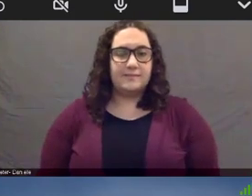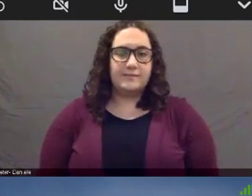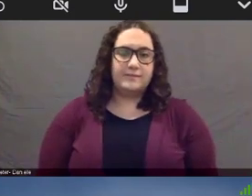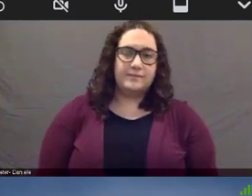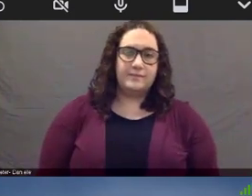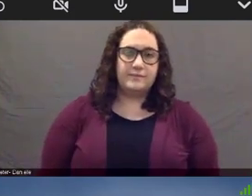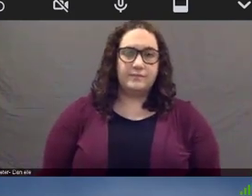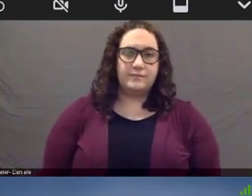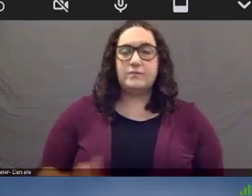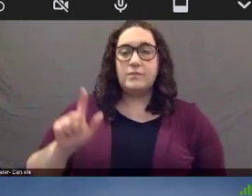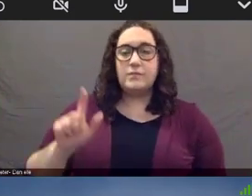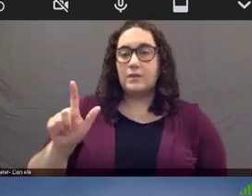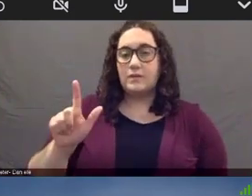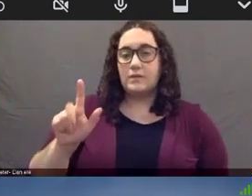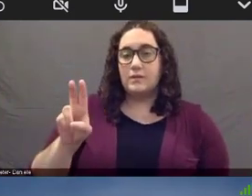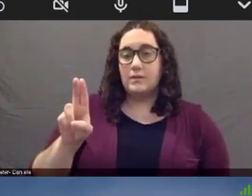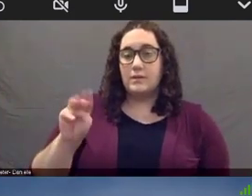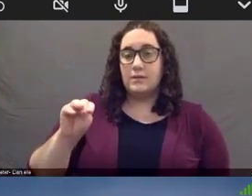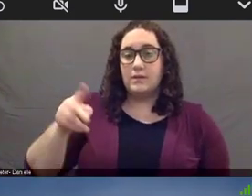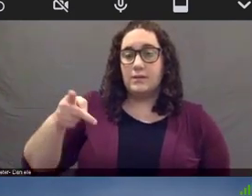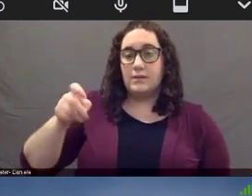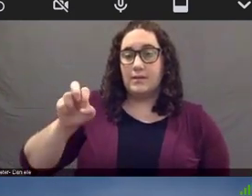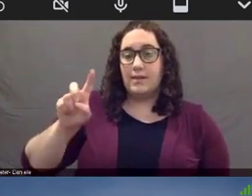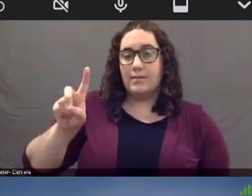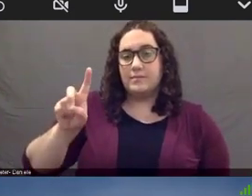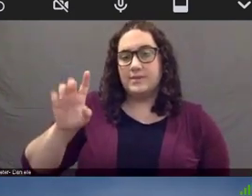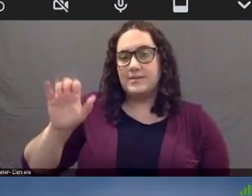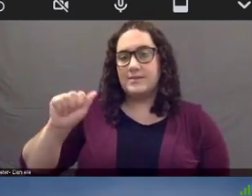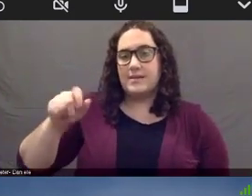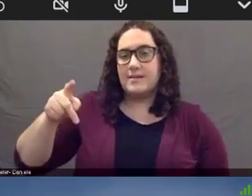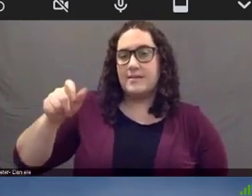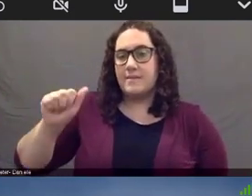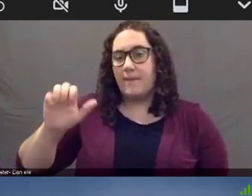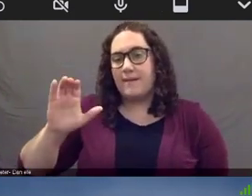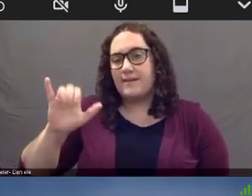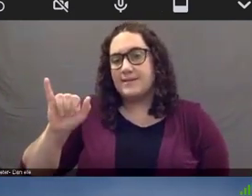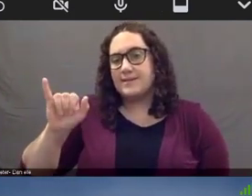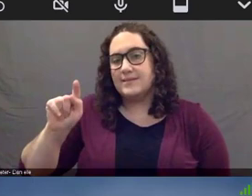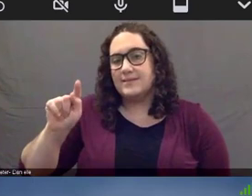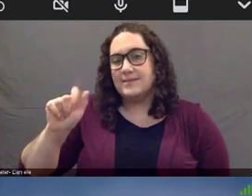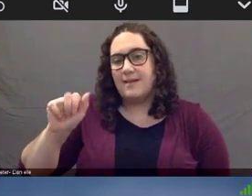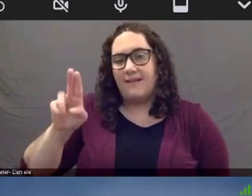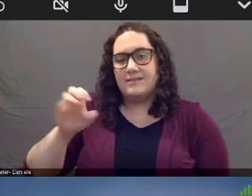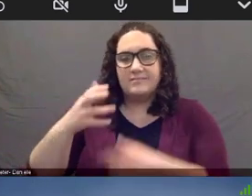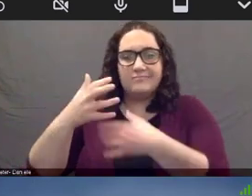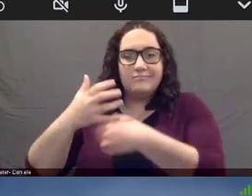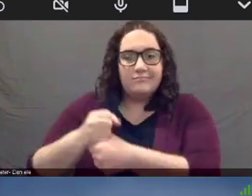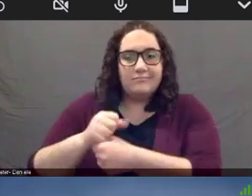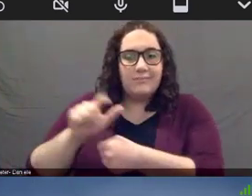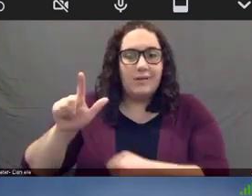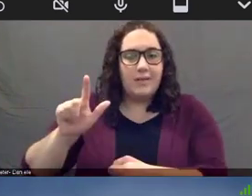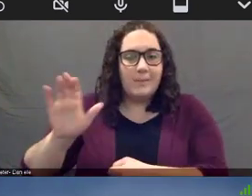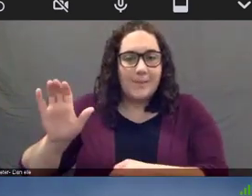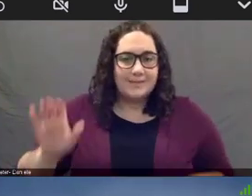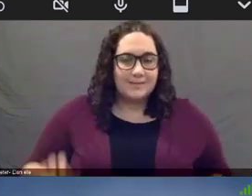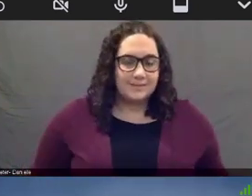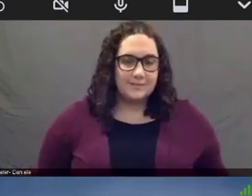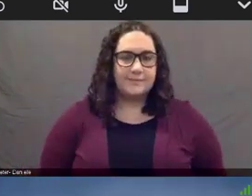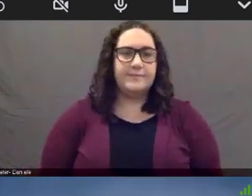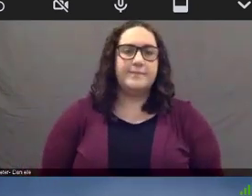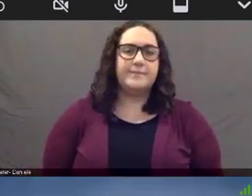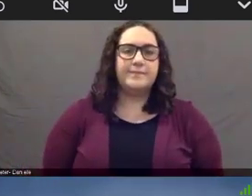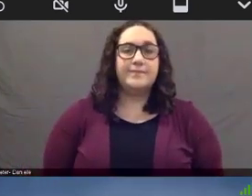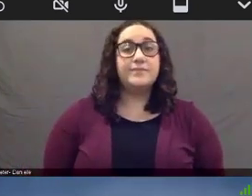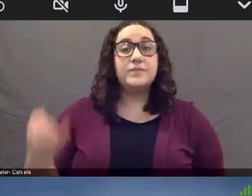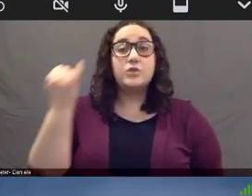same equation that we talked about before, right? But we're going to assume that, so if you're like this polar bear swimmer, right?